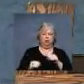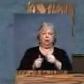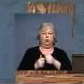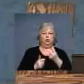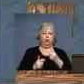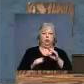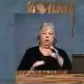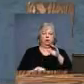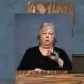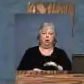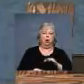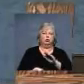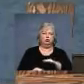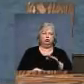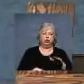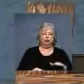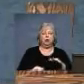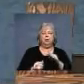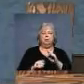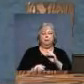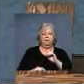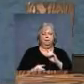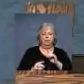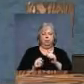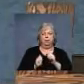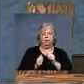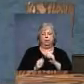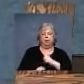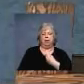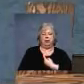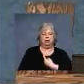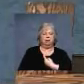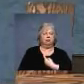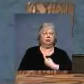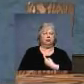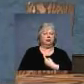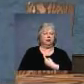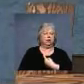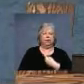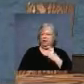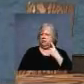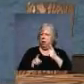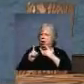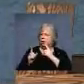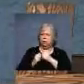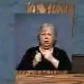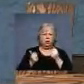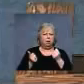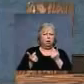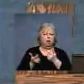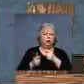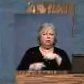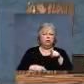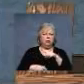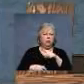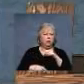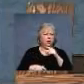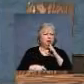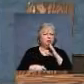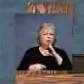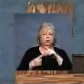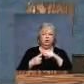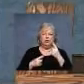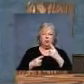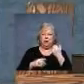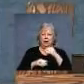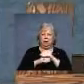by myself. And a home is, I talked to all of y'all, I think, just about. And I spoke to someone last night, and she'll know